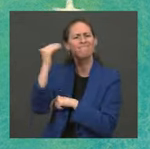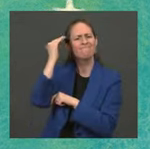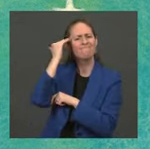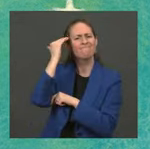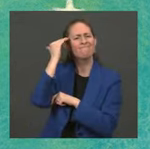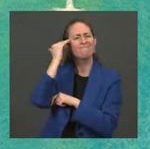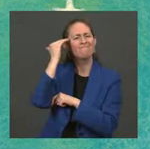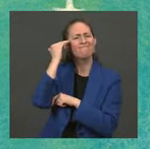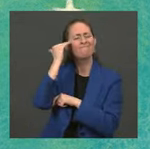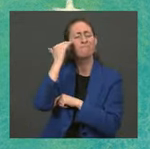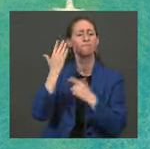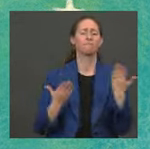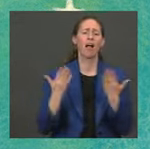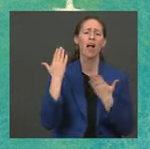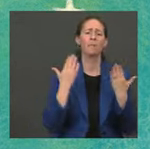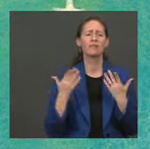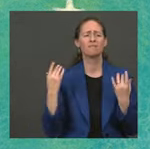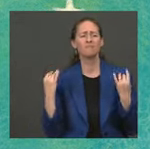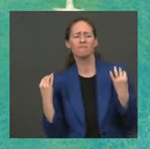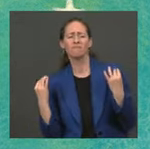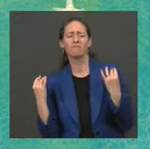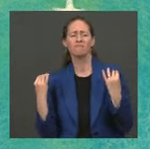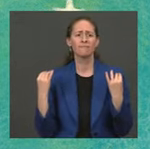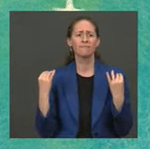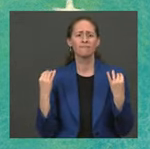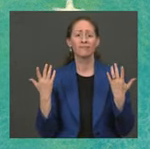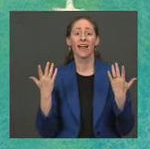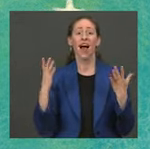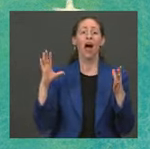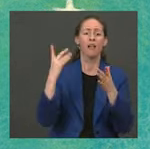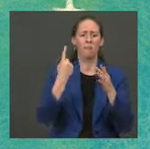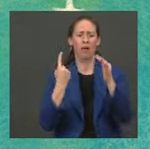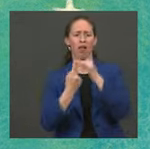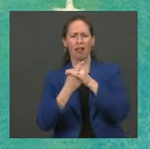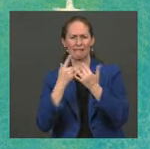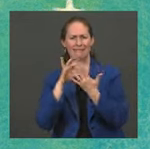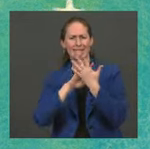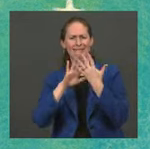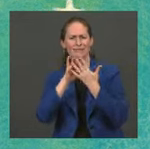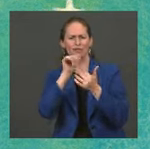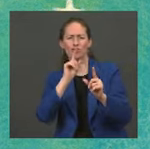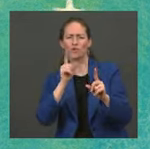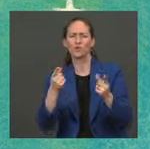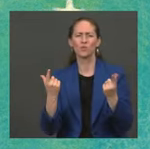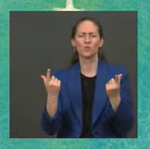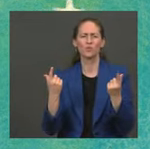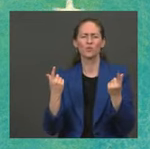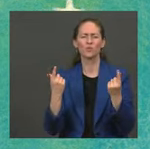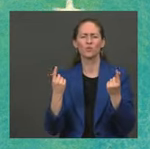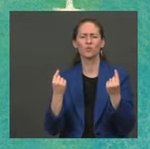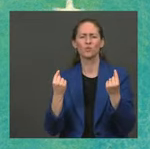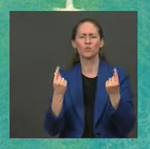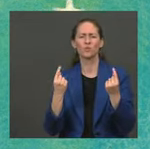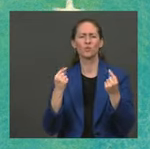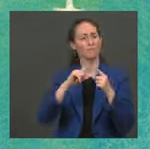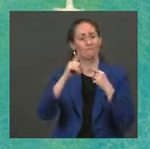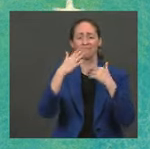unclear, but we have a guiding light as well. Not a star in the